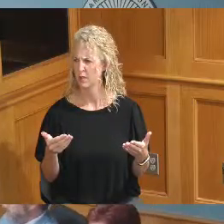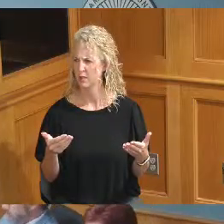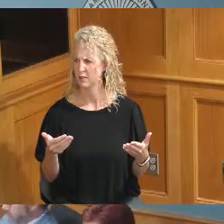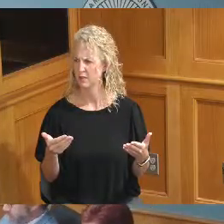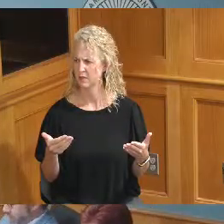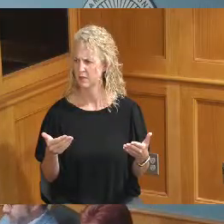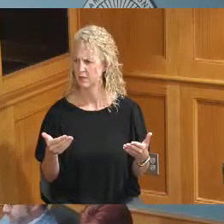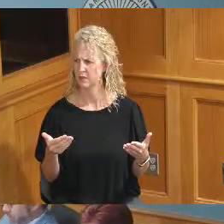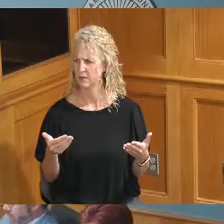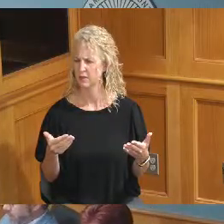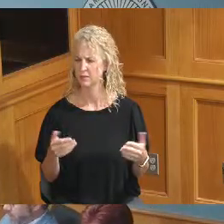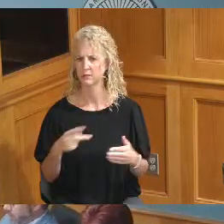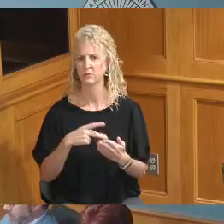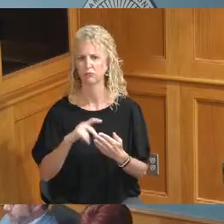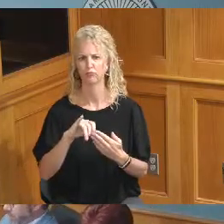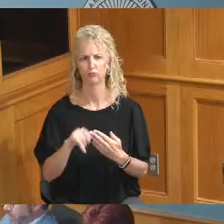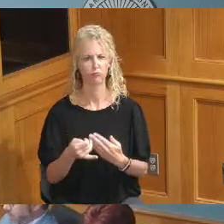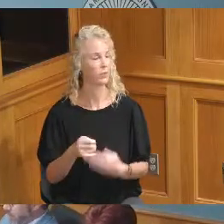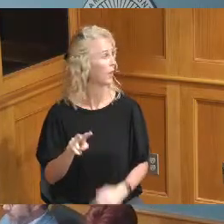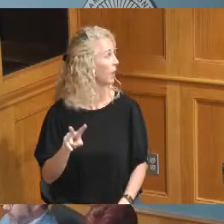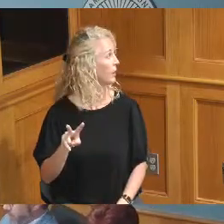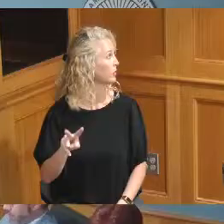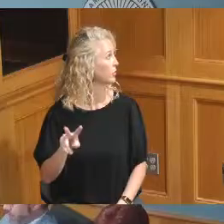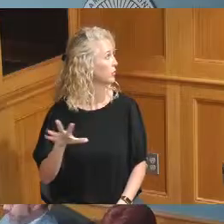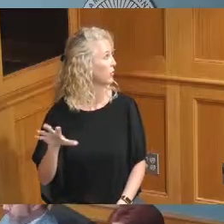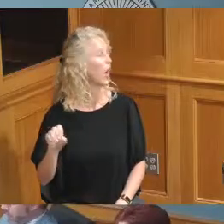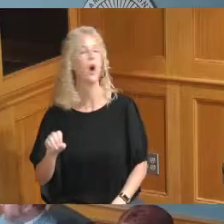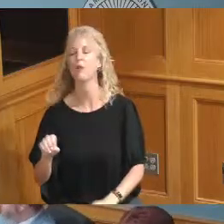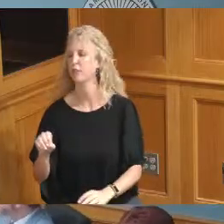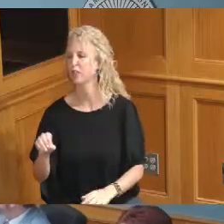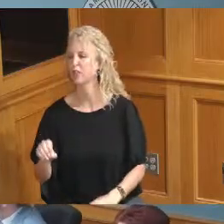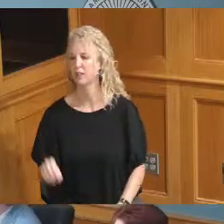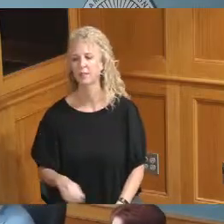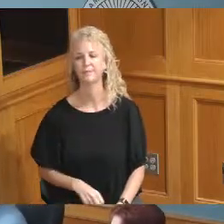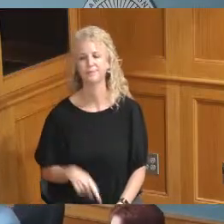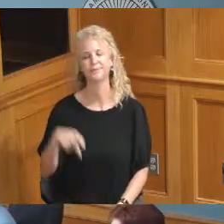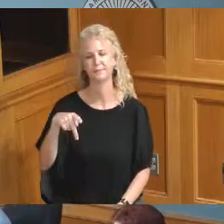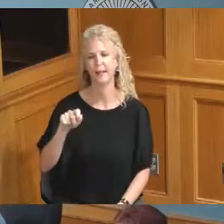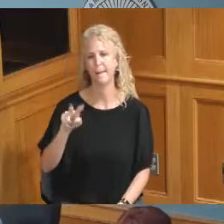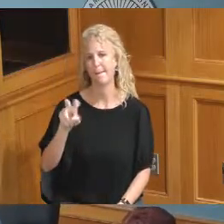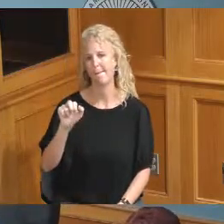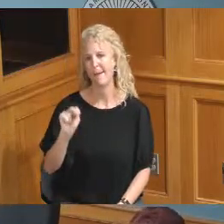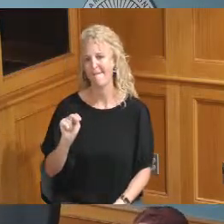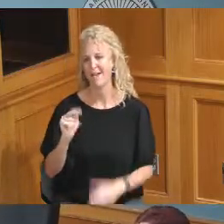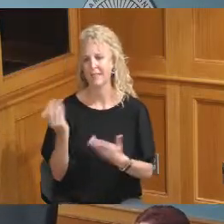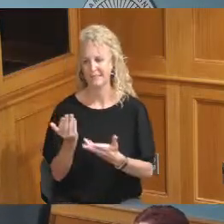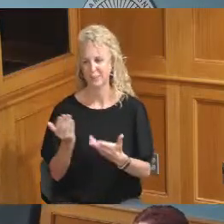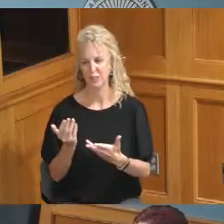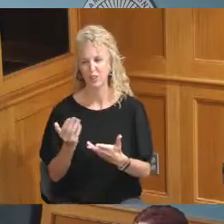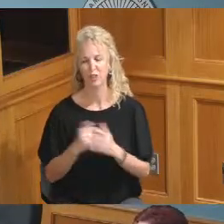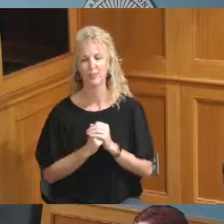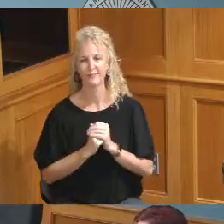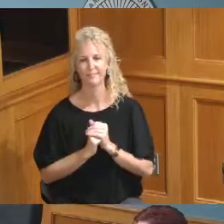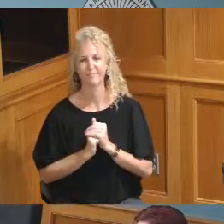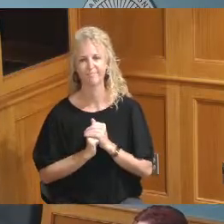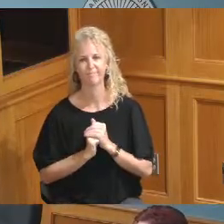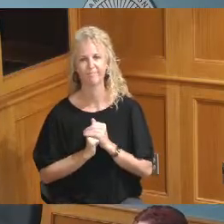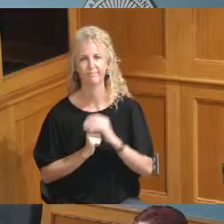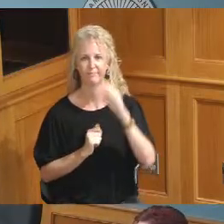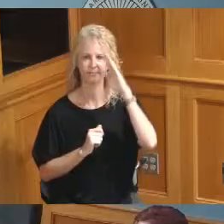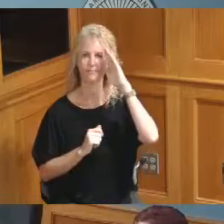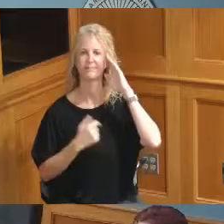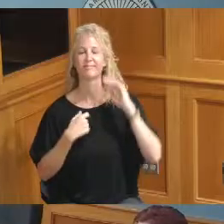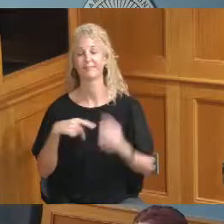Project 250. And so he is asked to move forward on the agenda. And with your deference, commissioners, I'm going to do that and